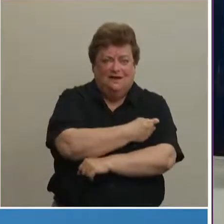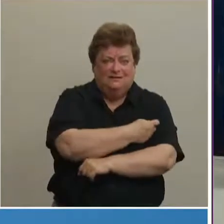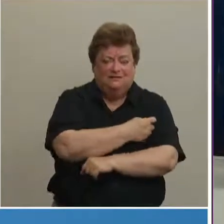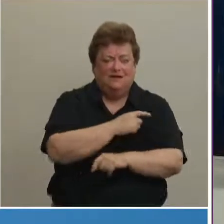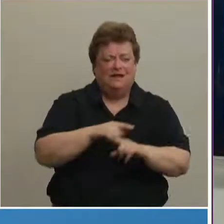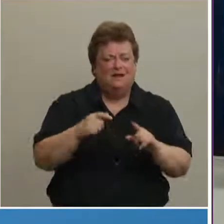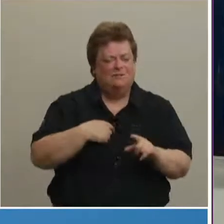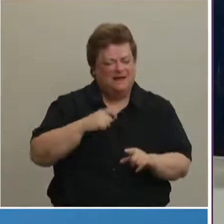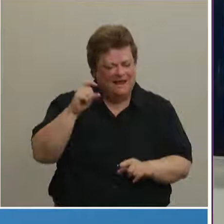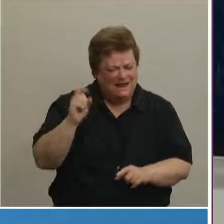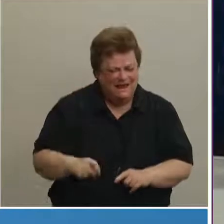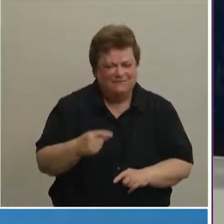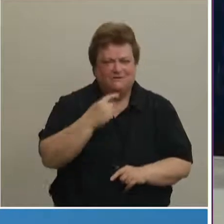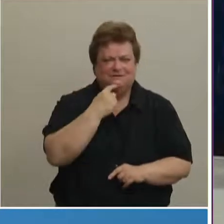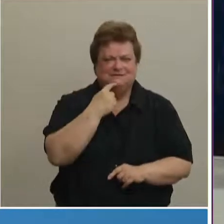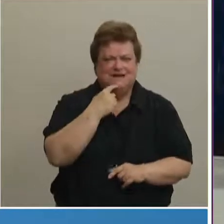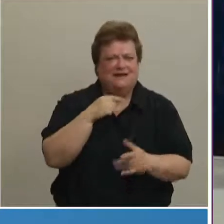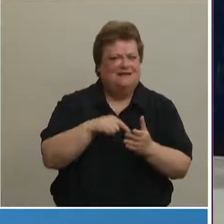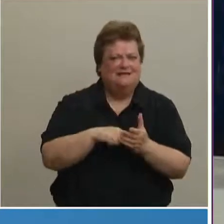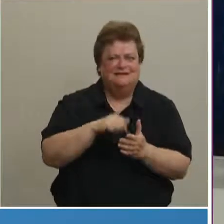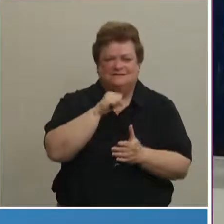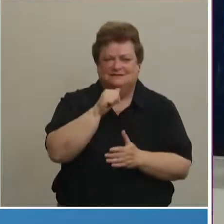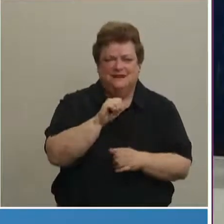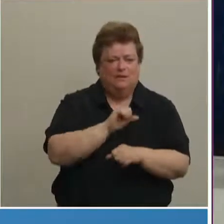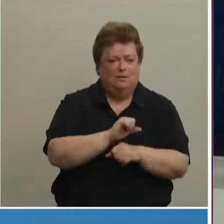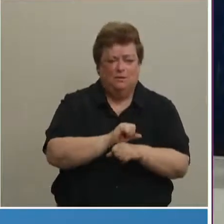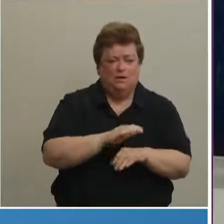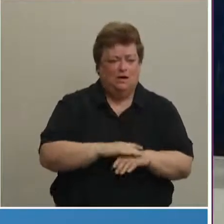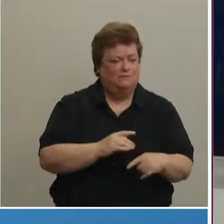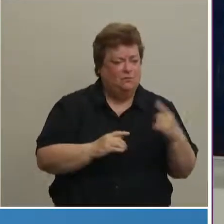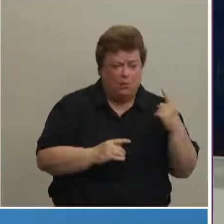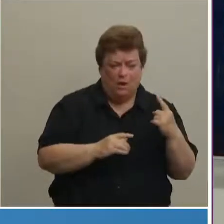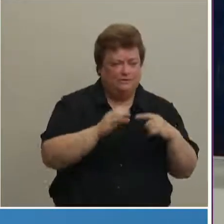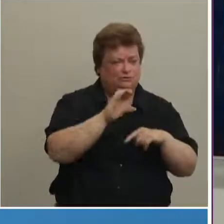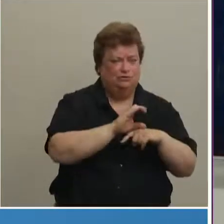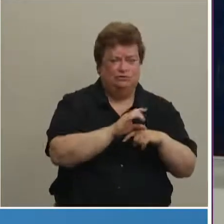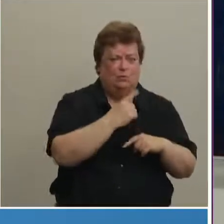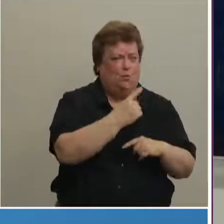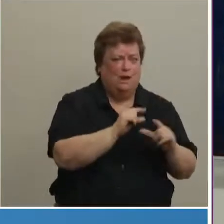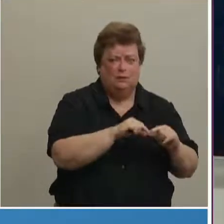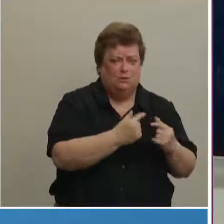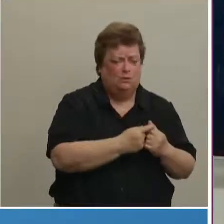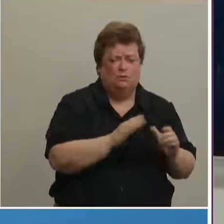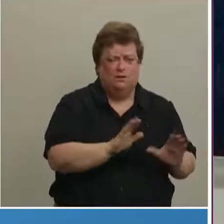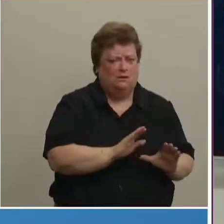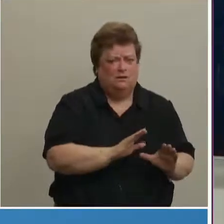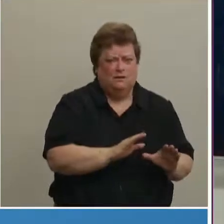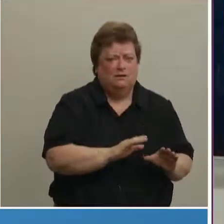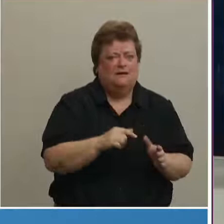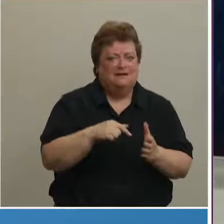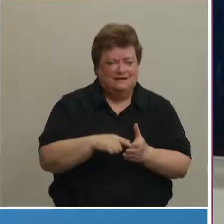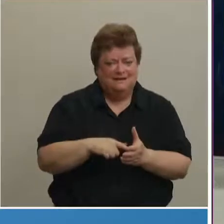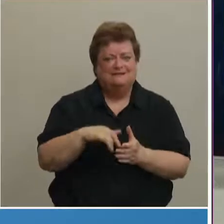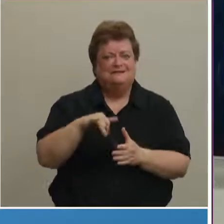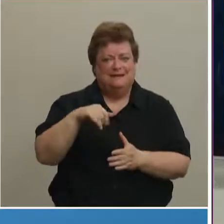I have to say that this is not the work of one church or one group. This was and is a